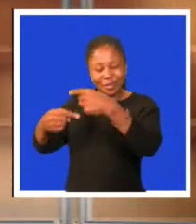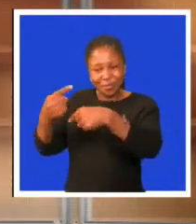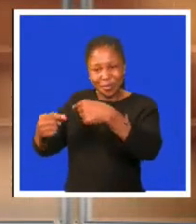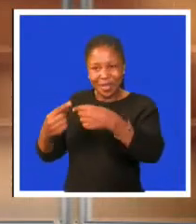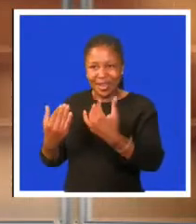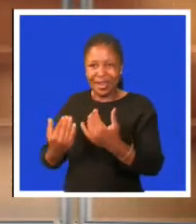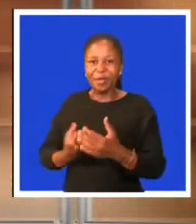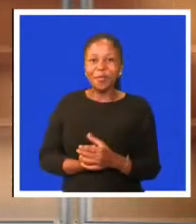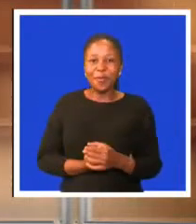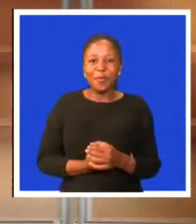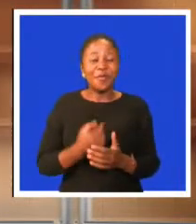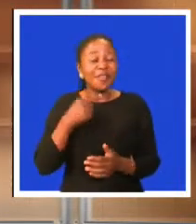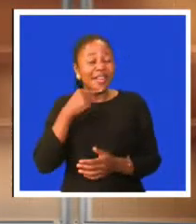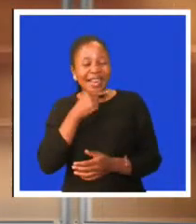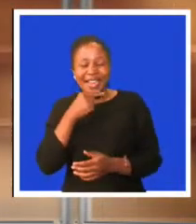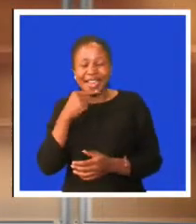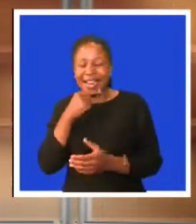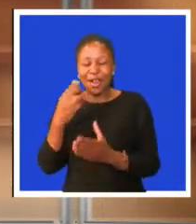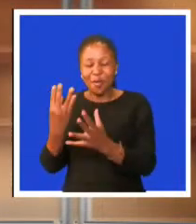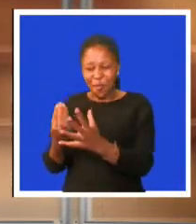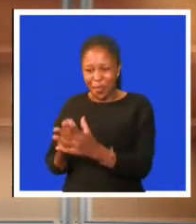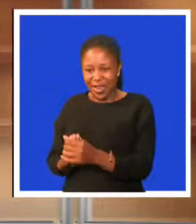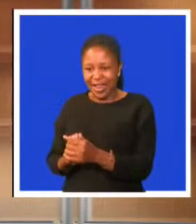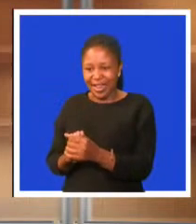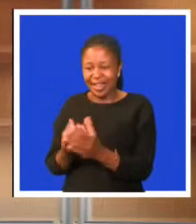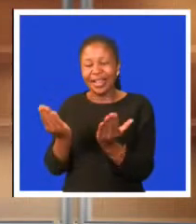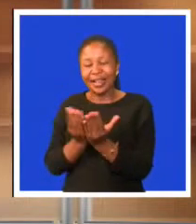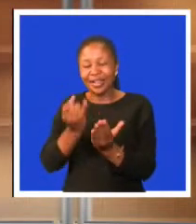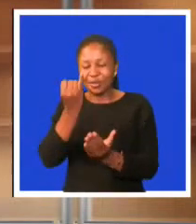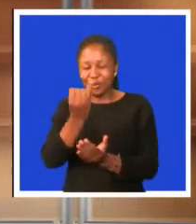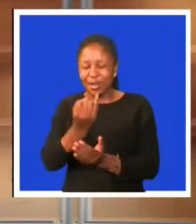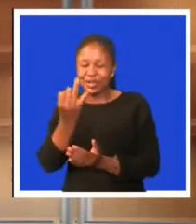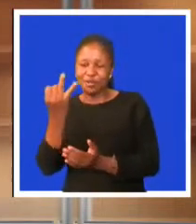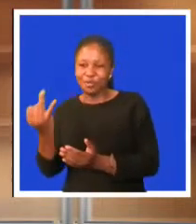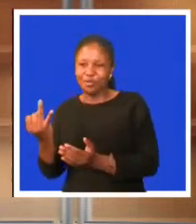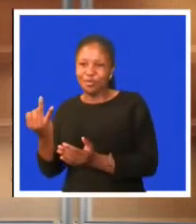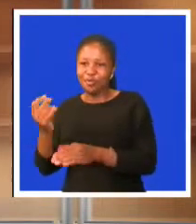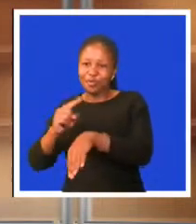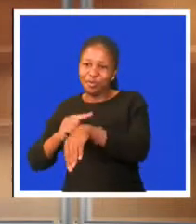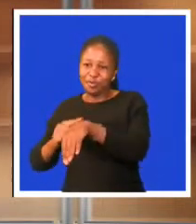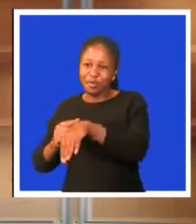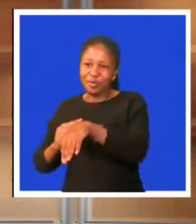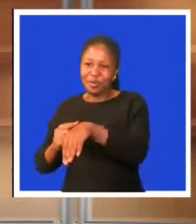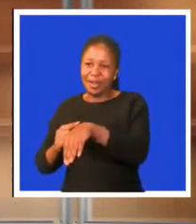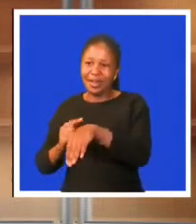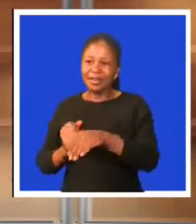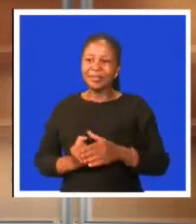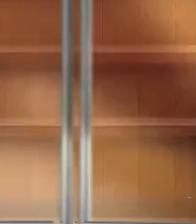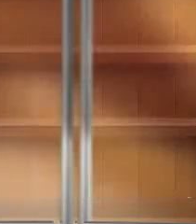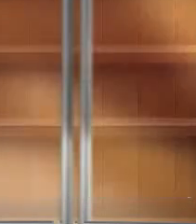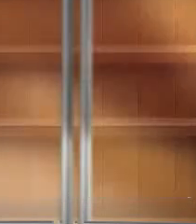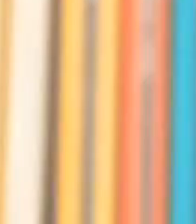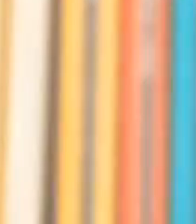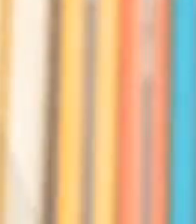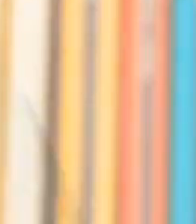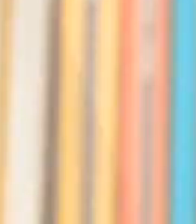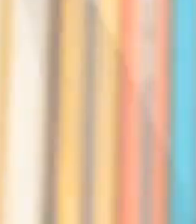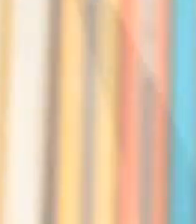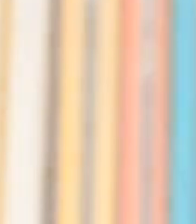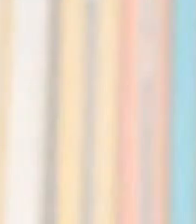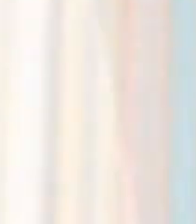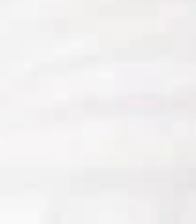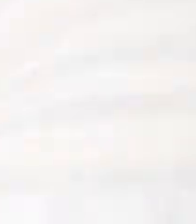Actually, Lerato will be right back with the grade 1 and 2 Eswatini teacher. We'll be right back right after this.